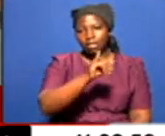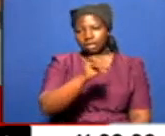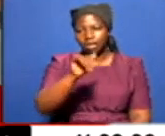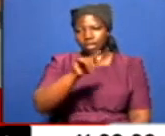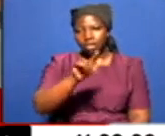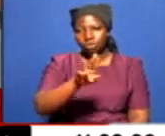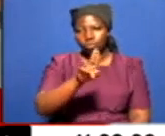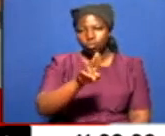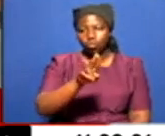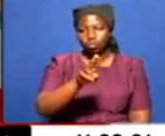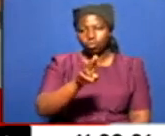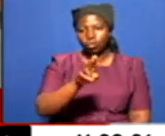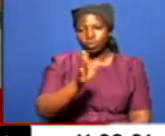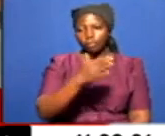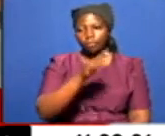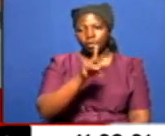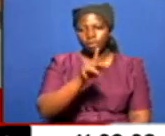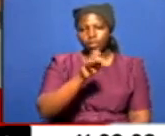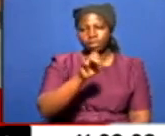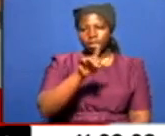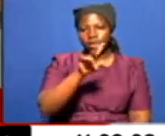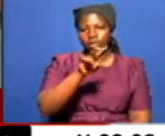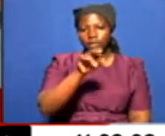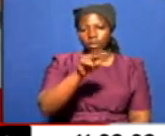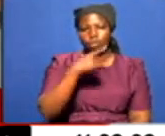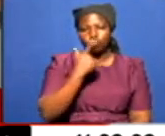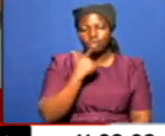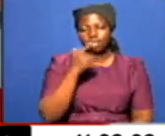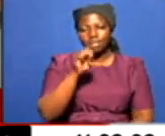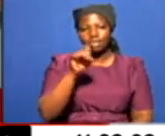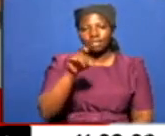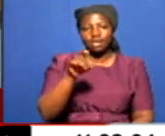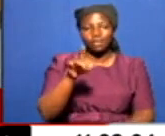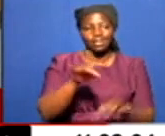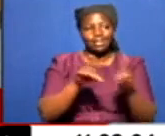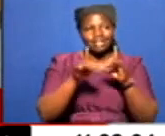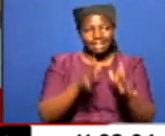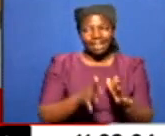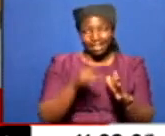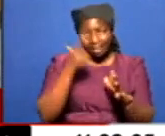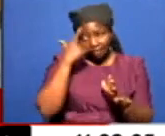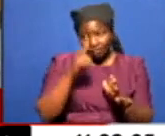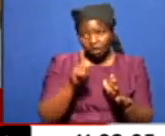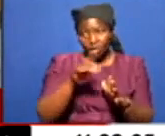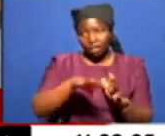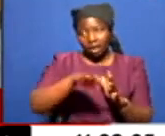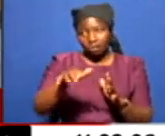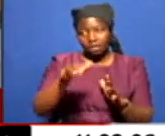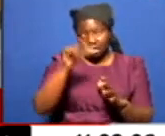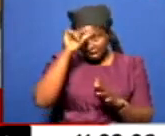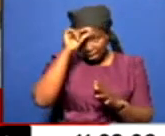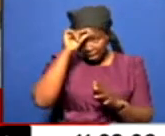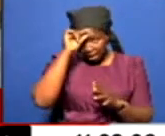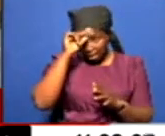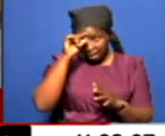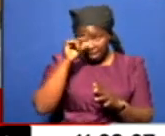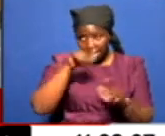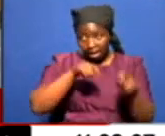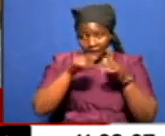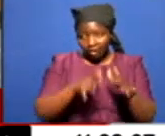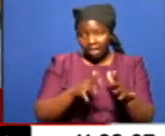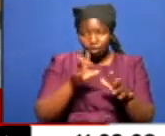Kiilu, and Kevin Osido, who is the Executive Director for the County Governance Watch. Of course,